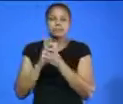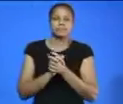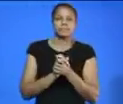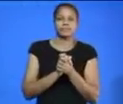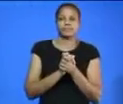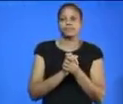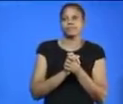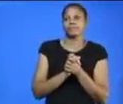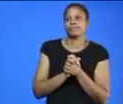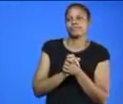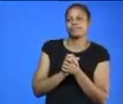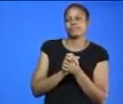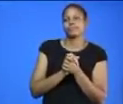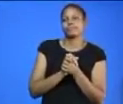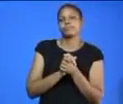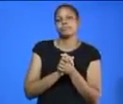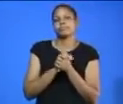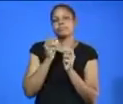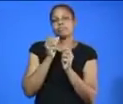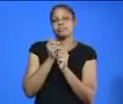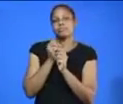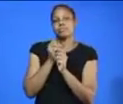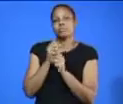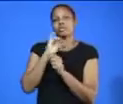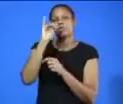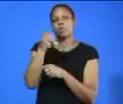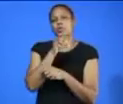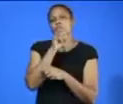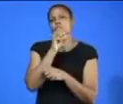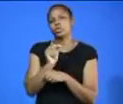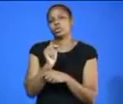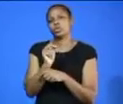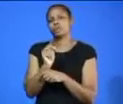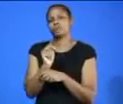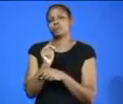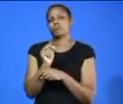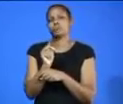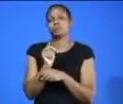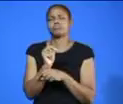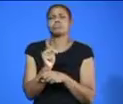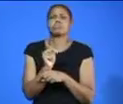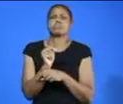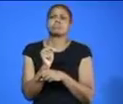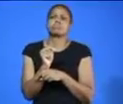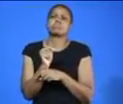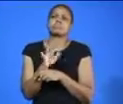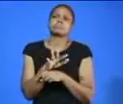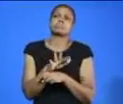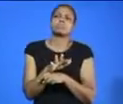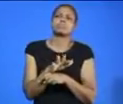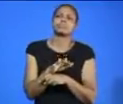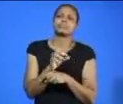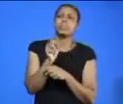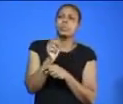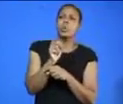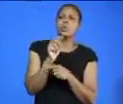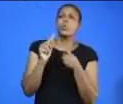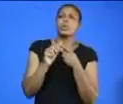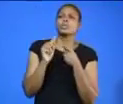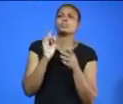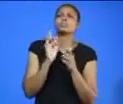reflection of Jesus, was said to be, when Jesus was